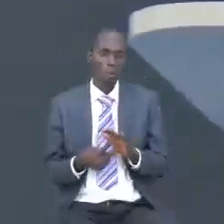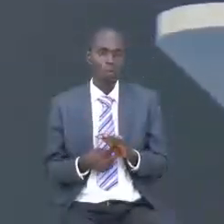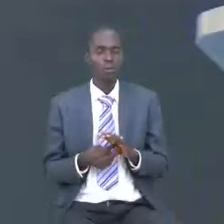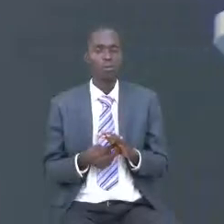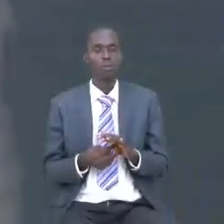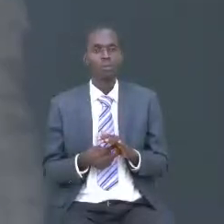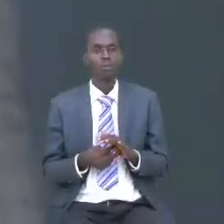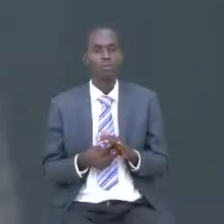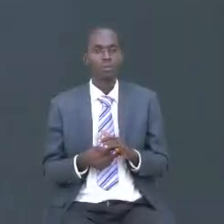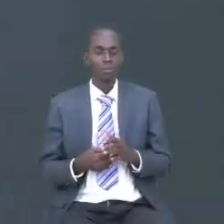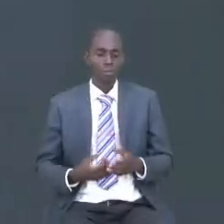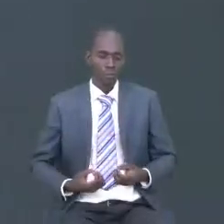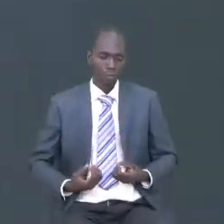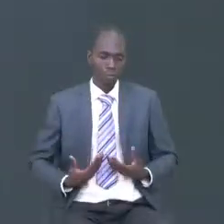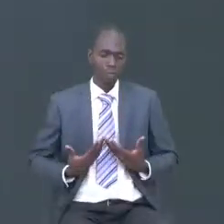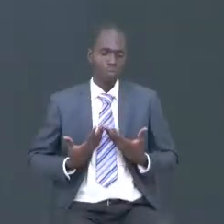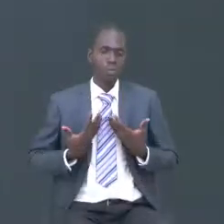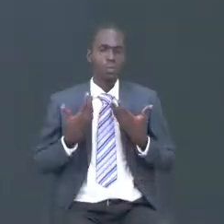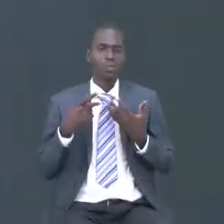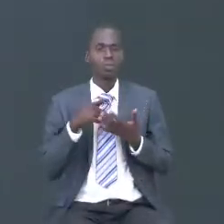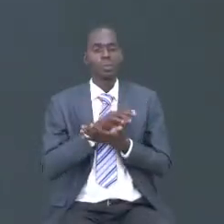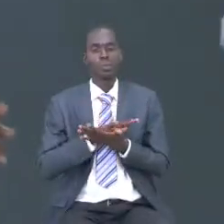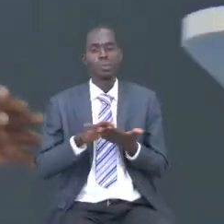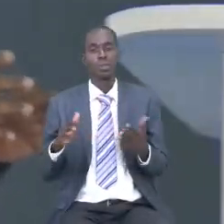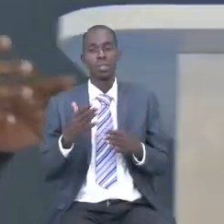purpose-driven purity.